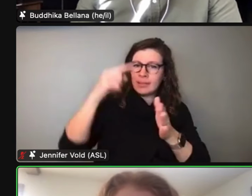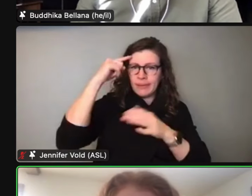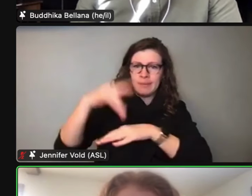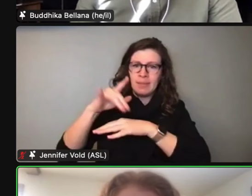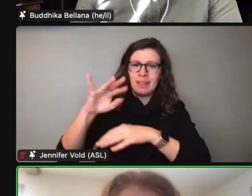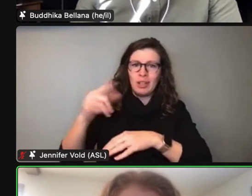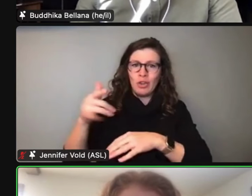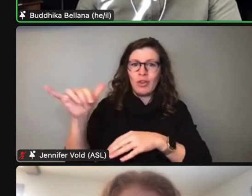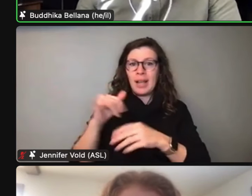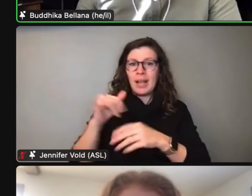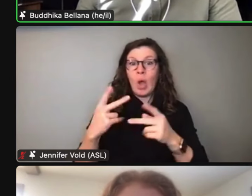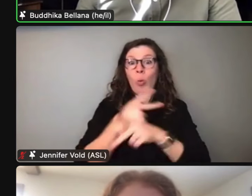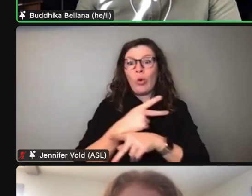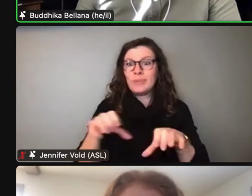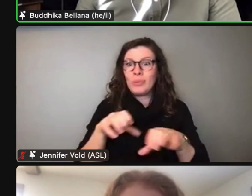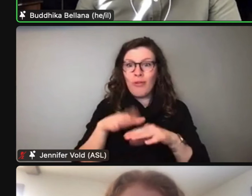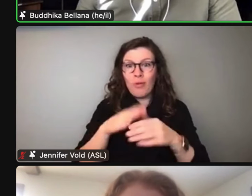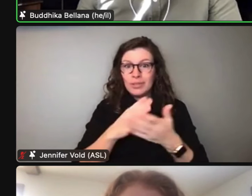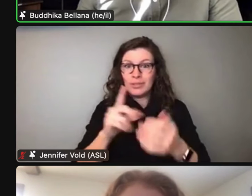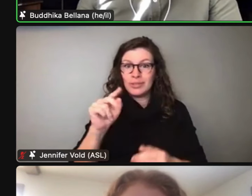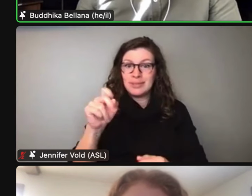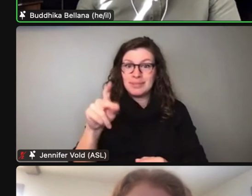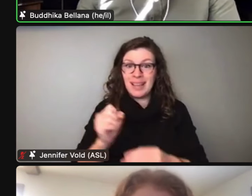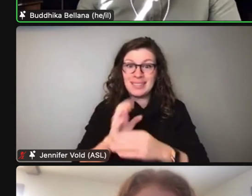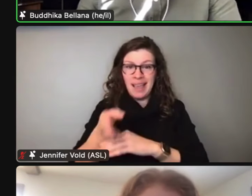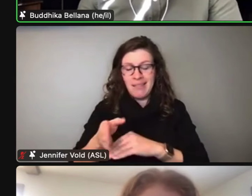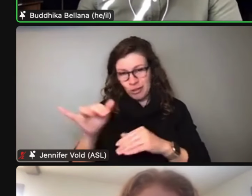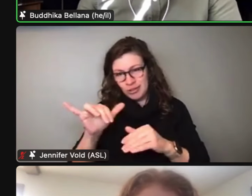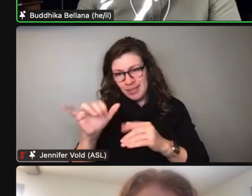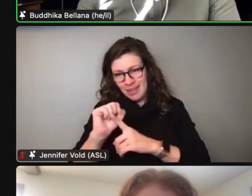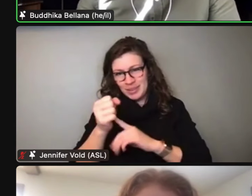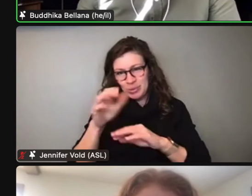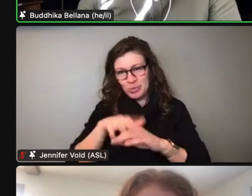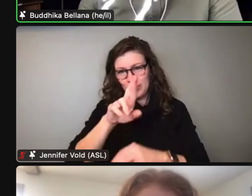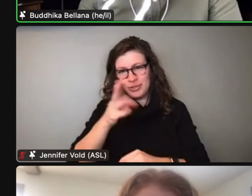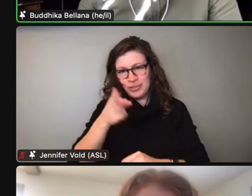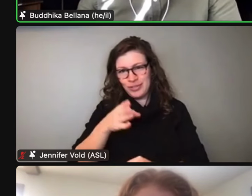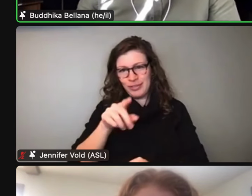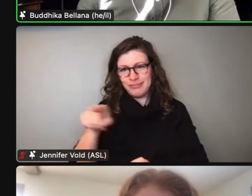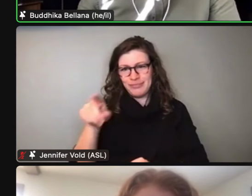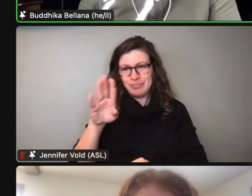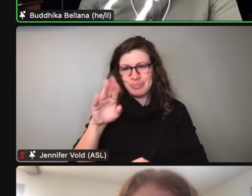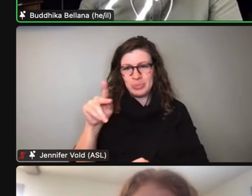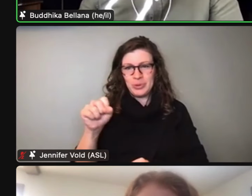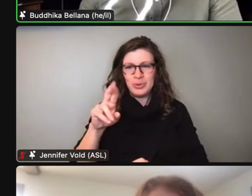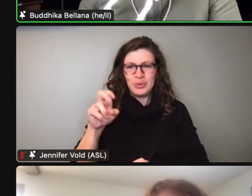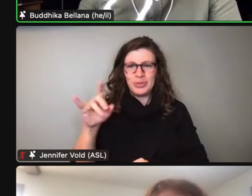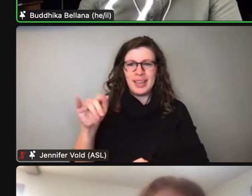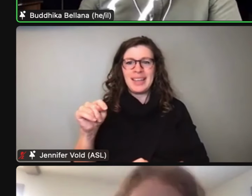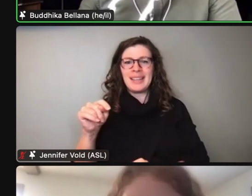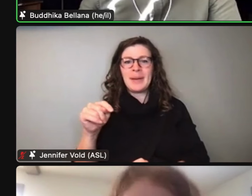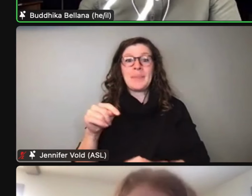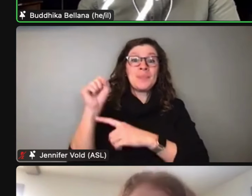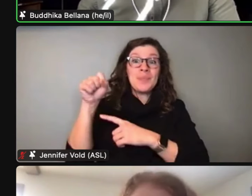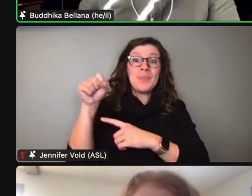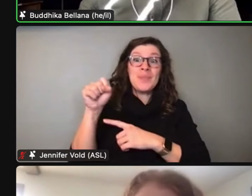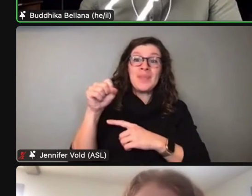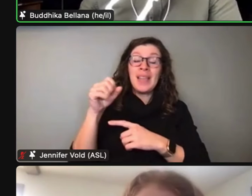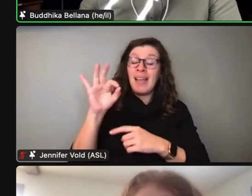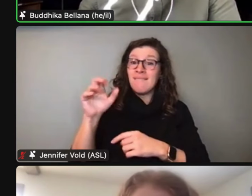Reddit? Yeah, no, totally. So that's something that I'm hoping to do. Currently, we're just capturing the concept, like the fact that